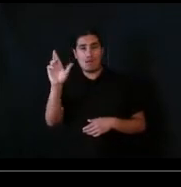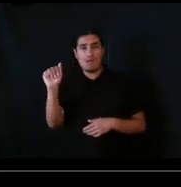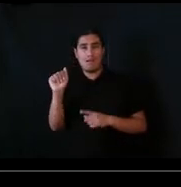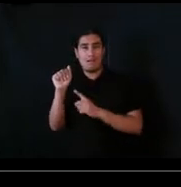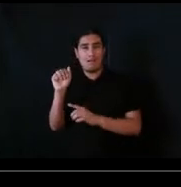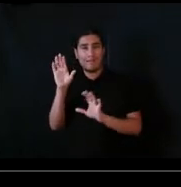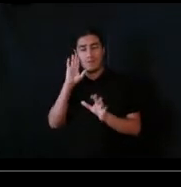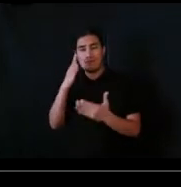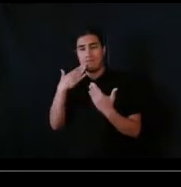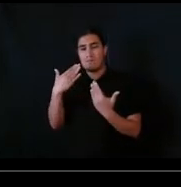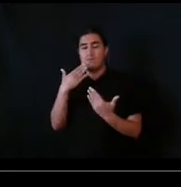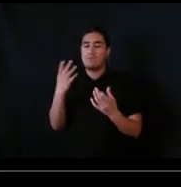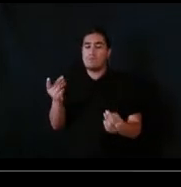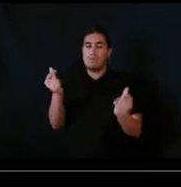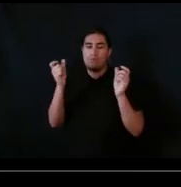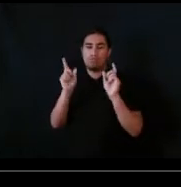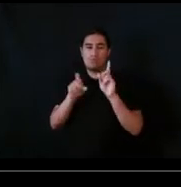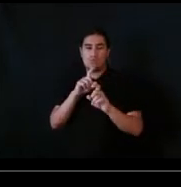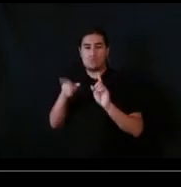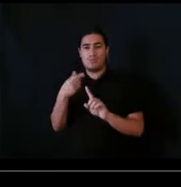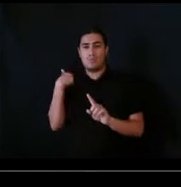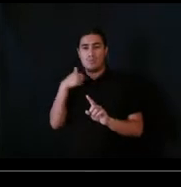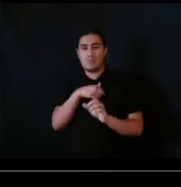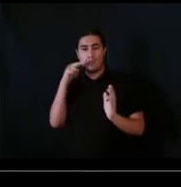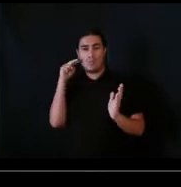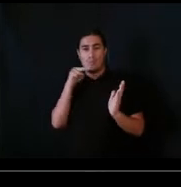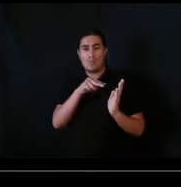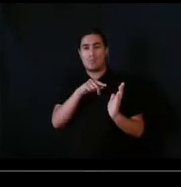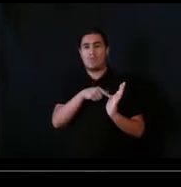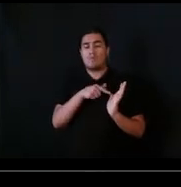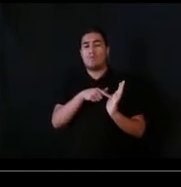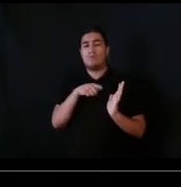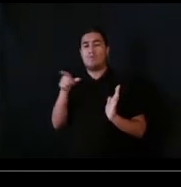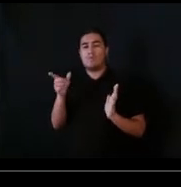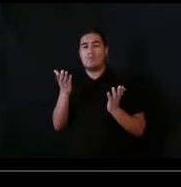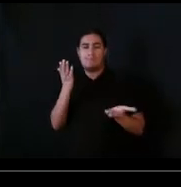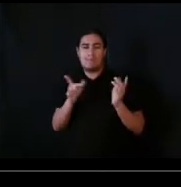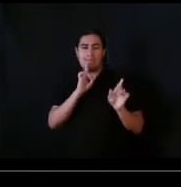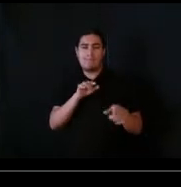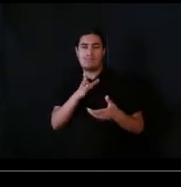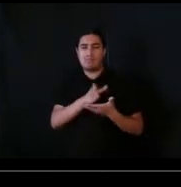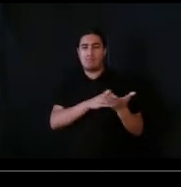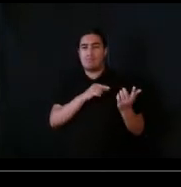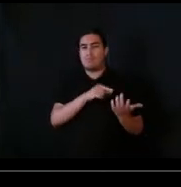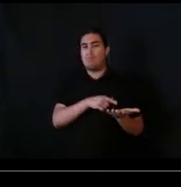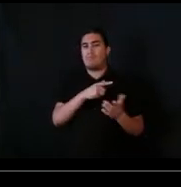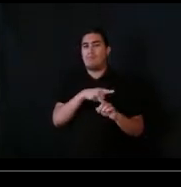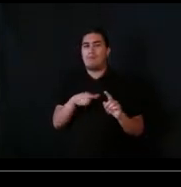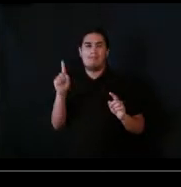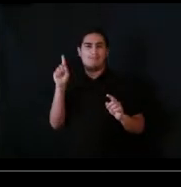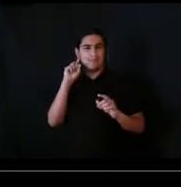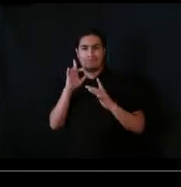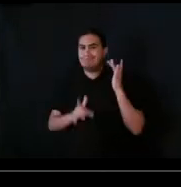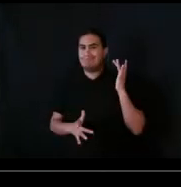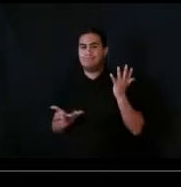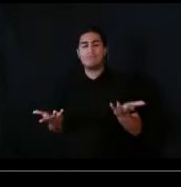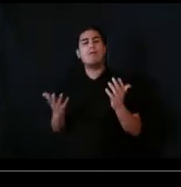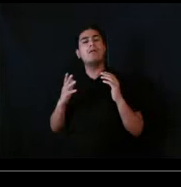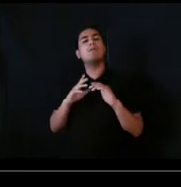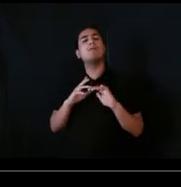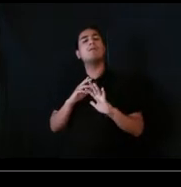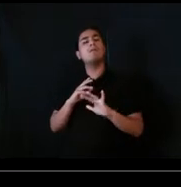uh i just had a quick question when we look at um and you may have answered part of this but i i lost the sound for a minute